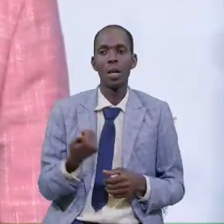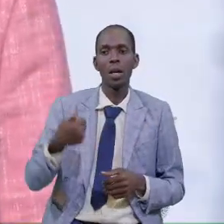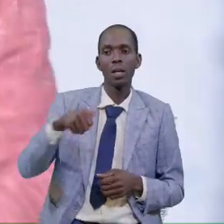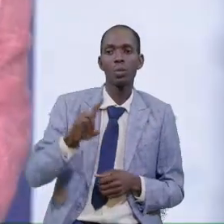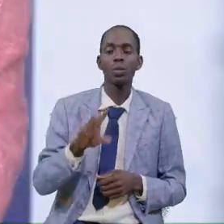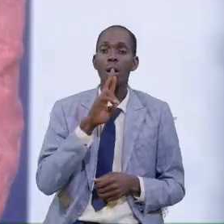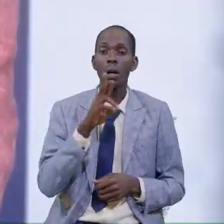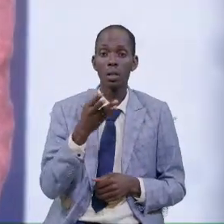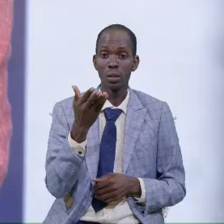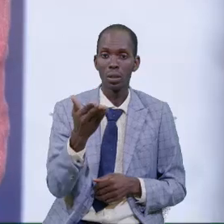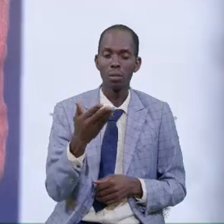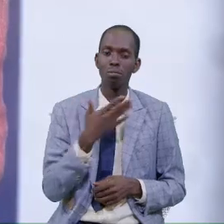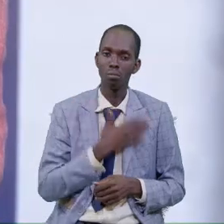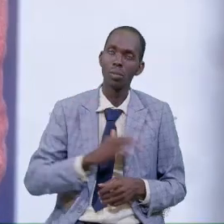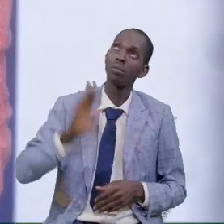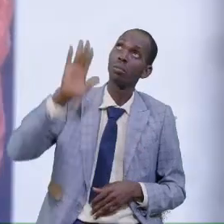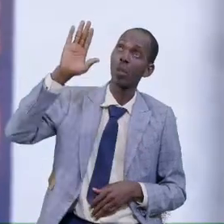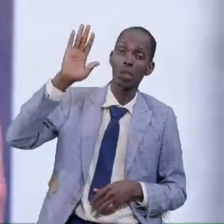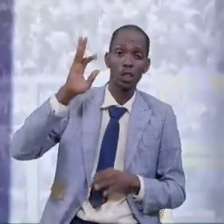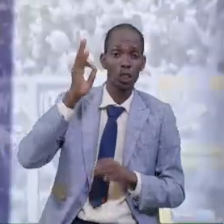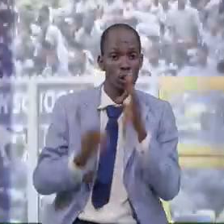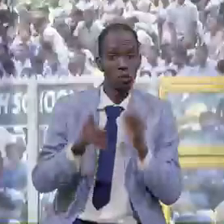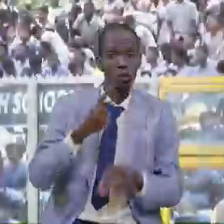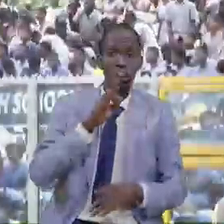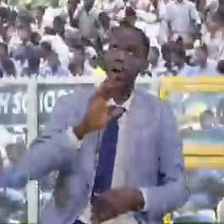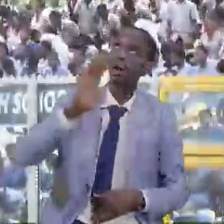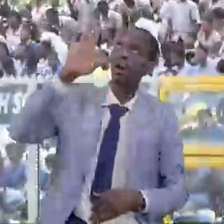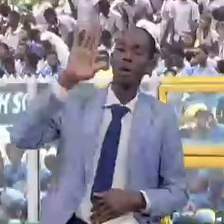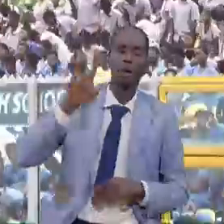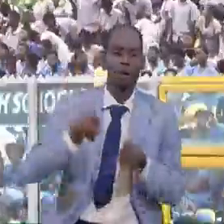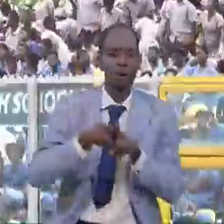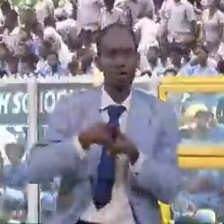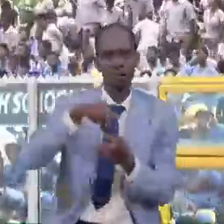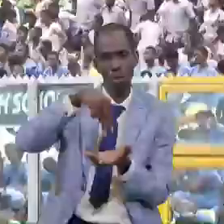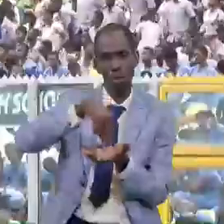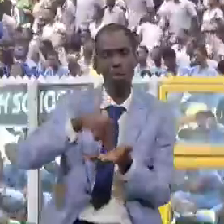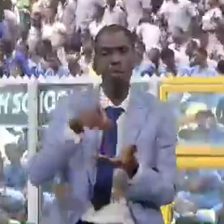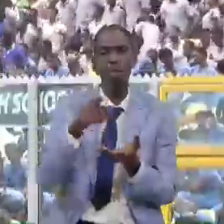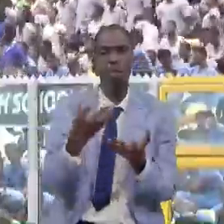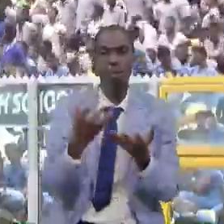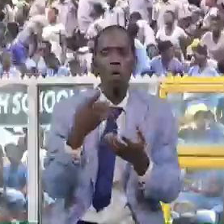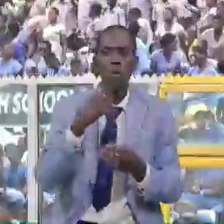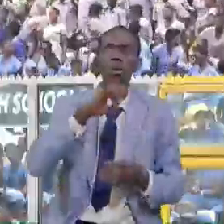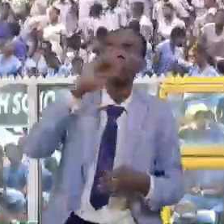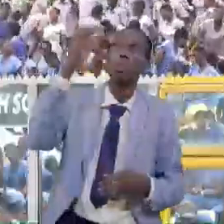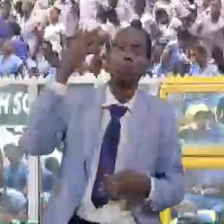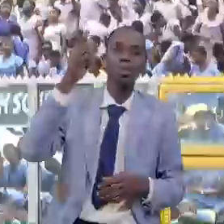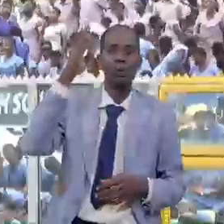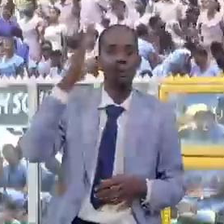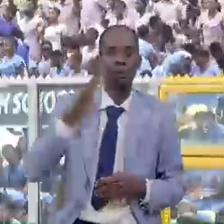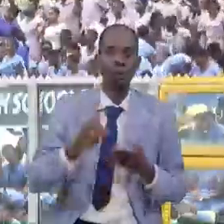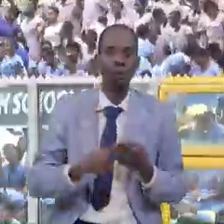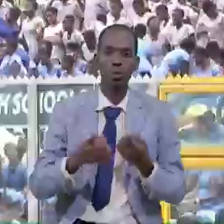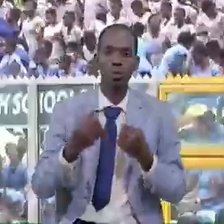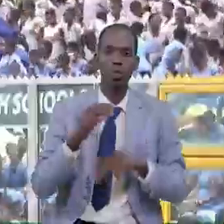up. Please stand up. You're raising up your hand. You want the grace of God to come to your life. You want the salvation of the Lord to come to your life. And you